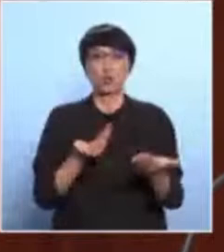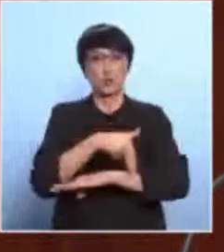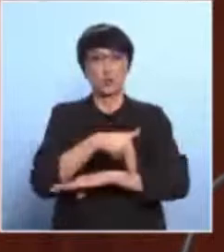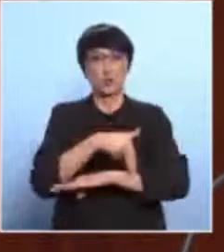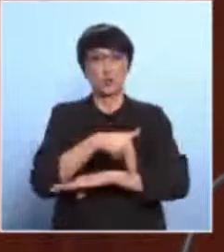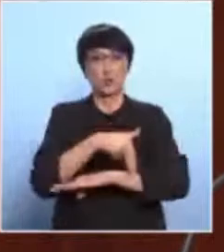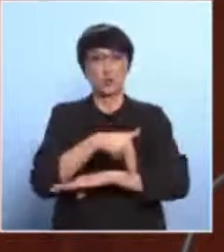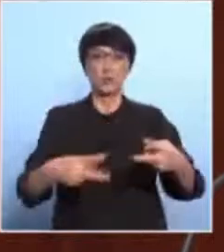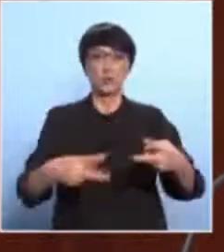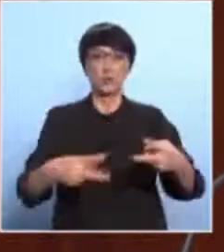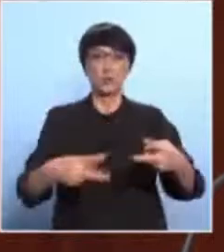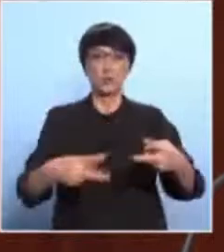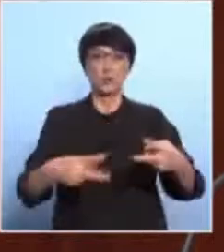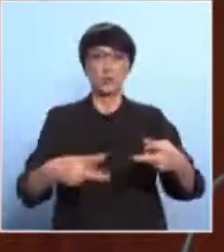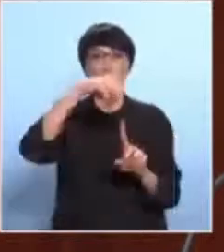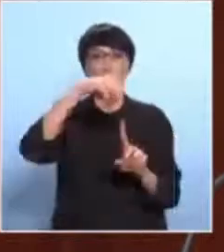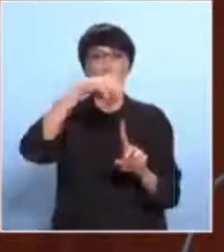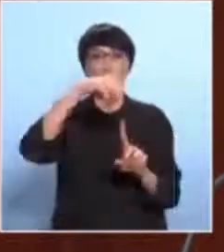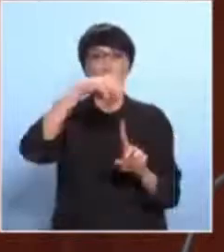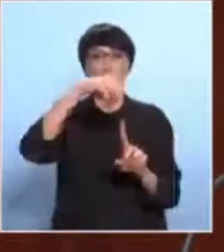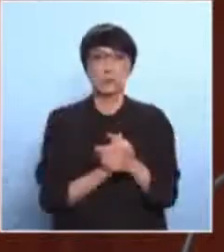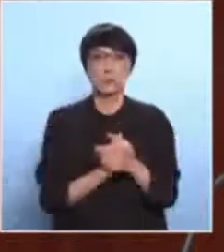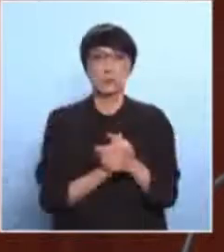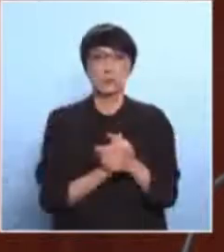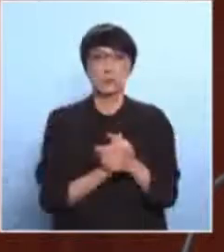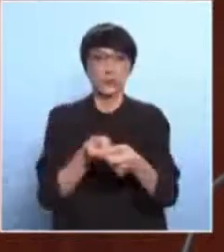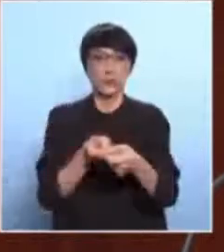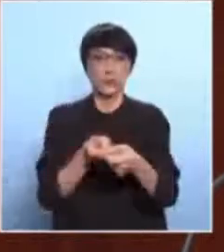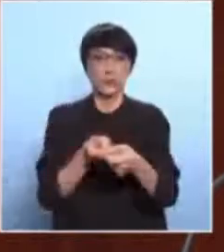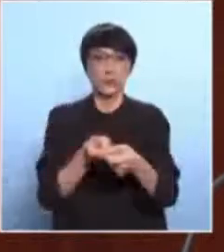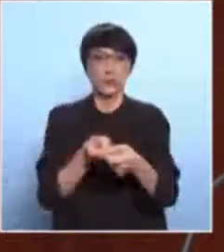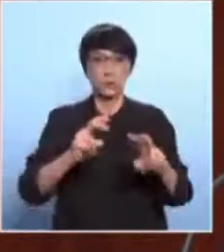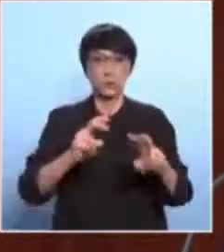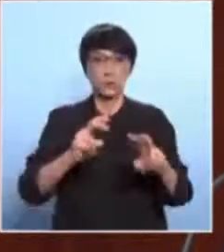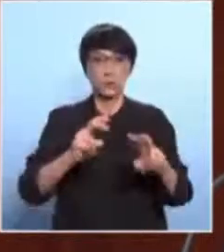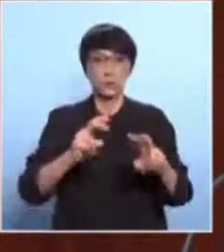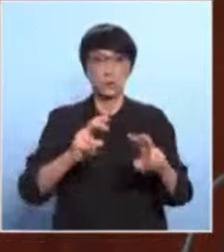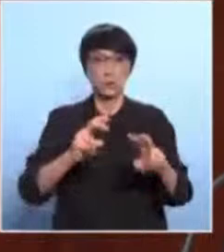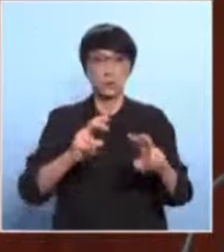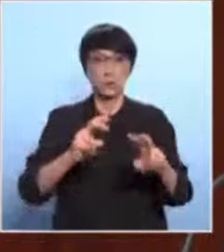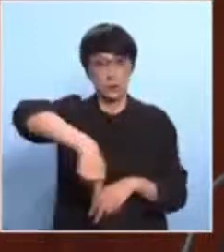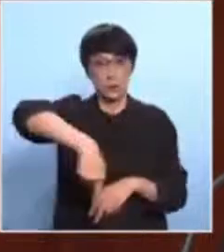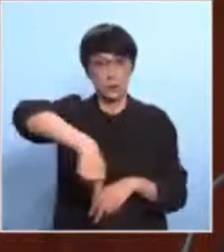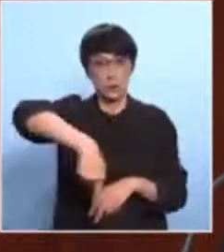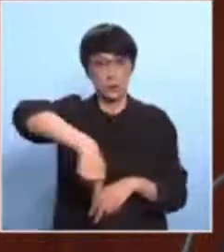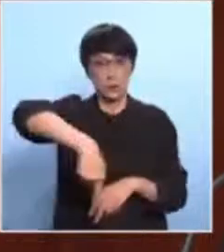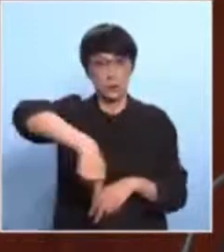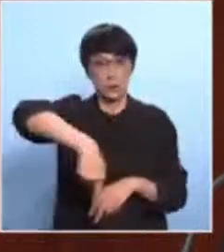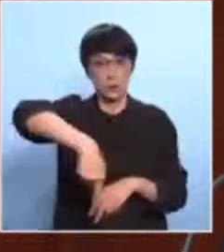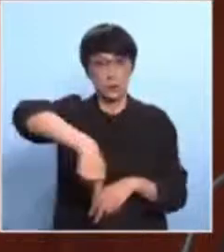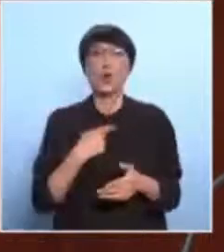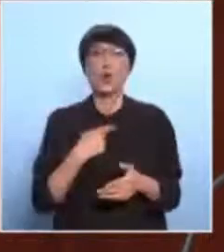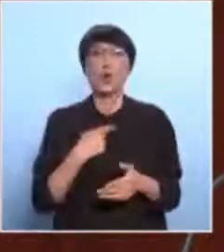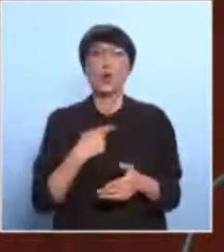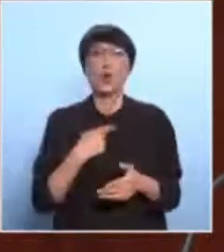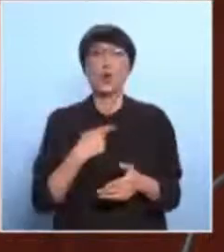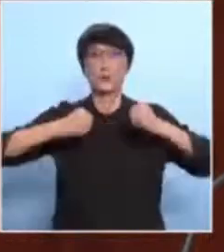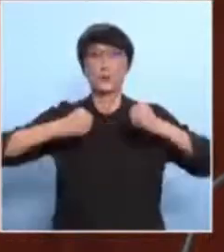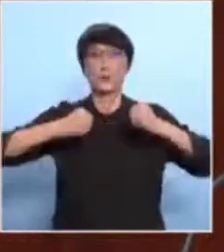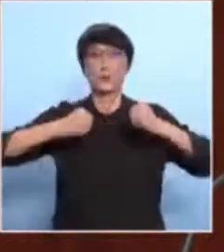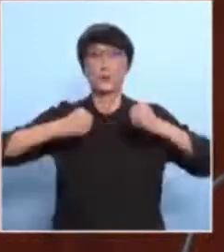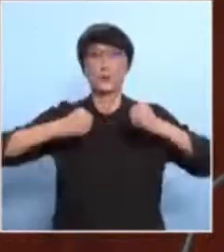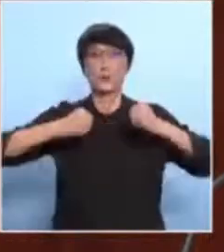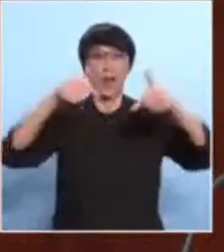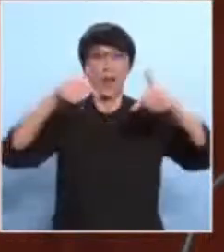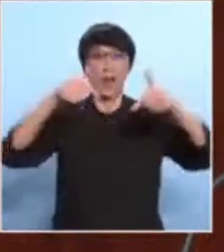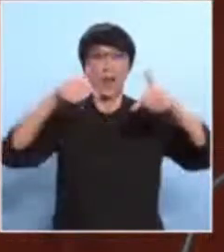of about 10 hectares covering the Hongham Station and the railway facility sites in the vicinity, as well as the